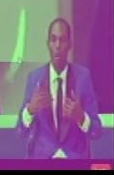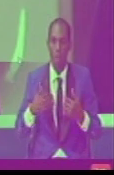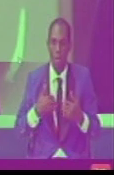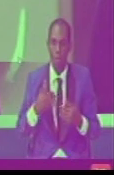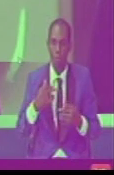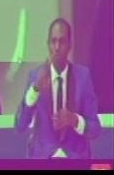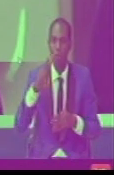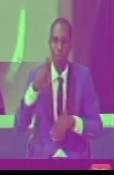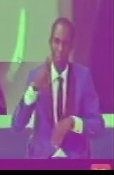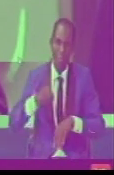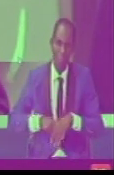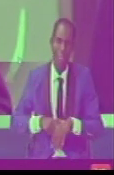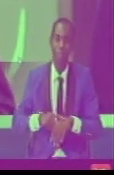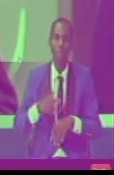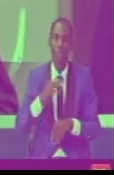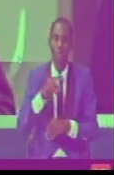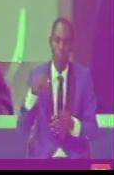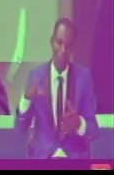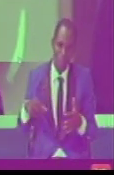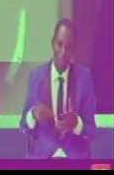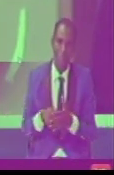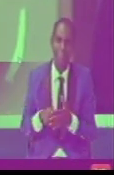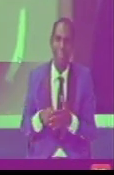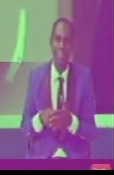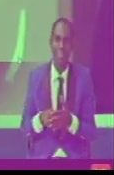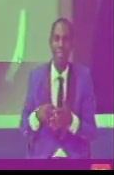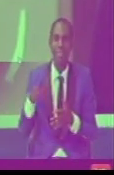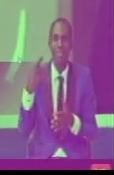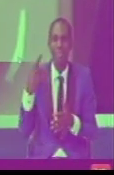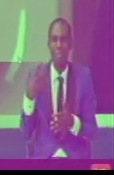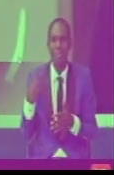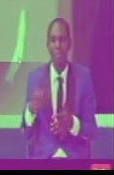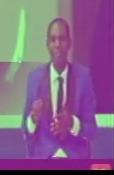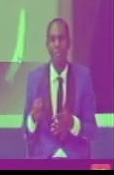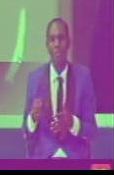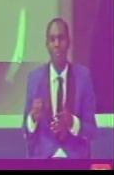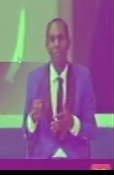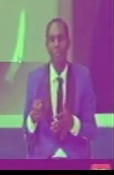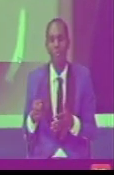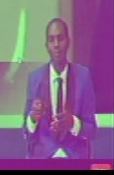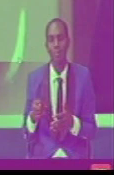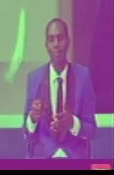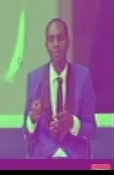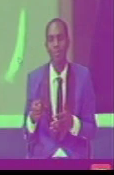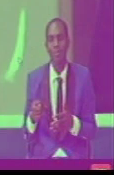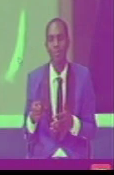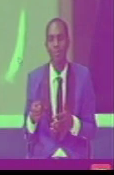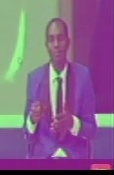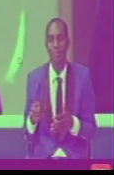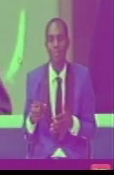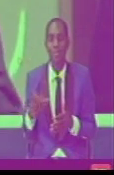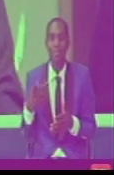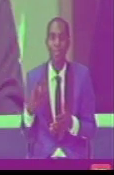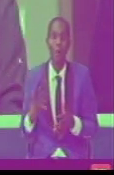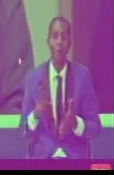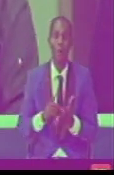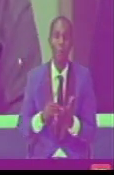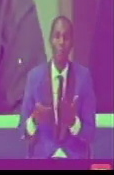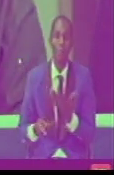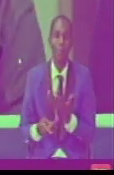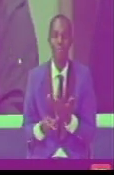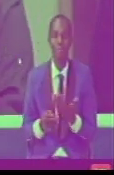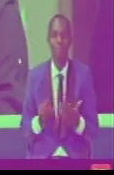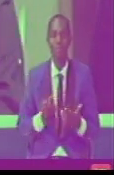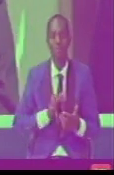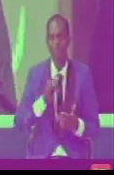assured that we want to have double this capacity on December 17th, the return of the carol